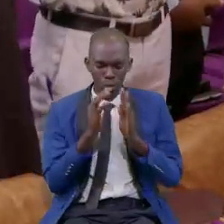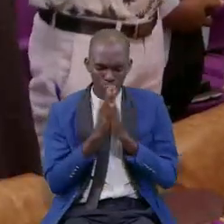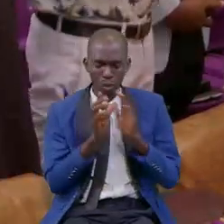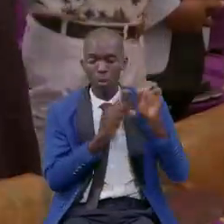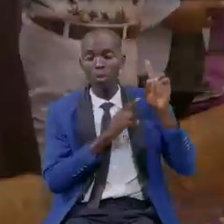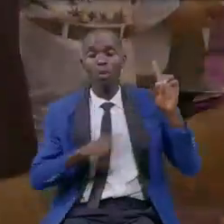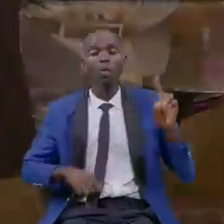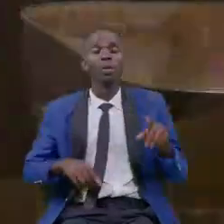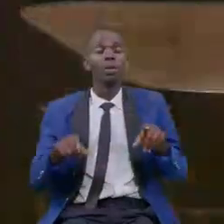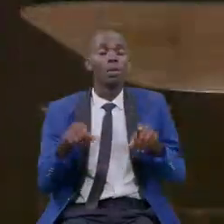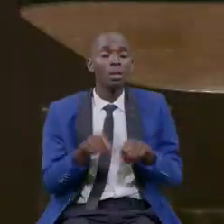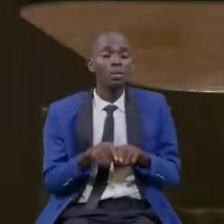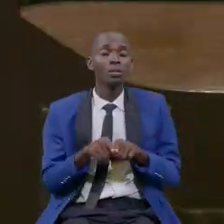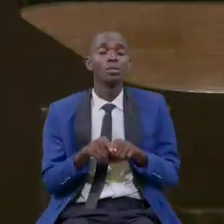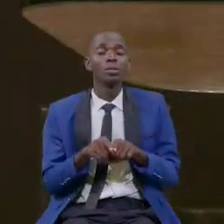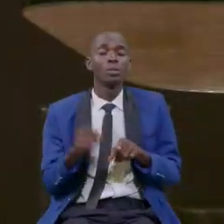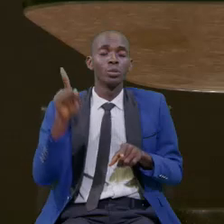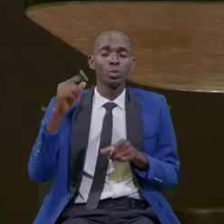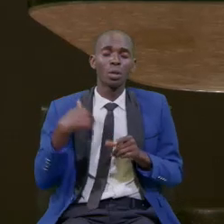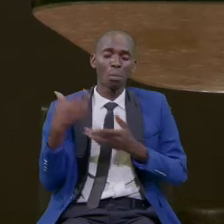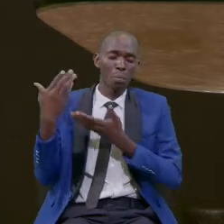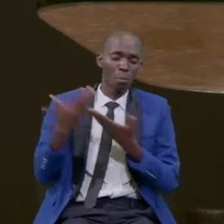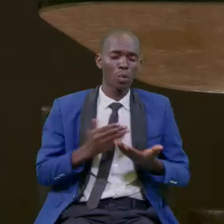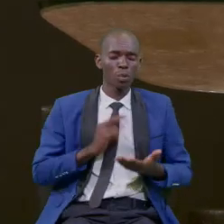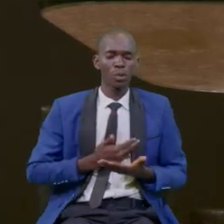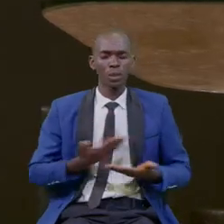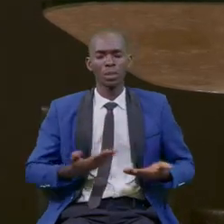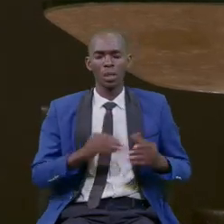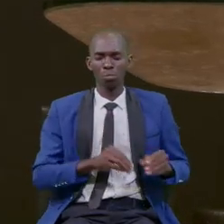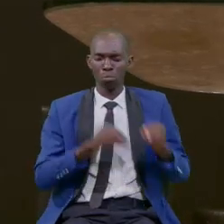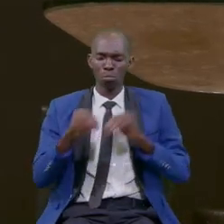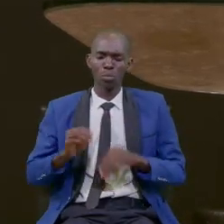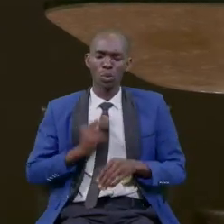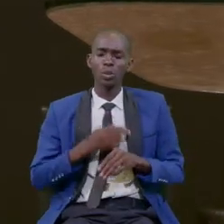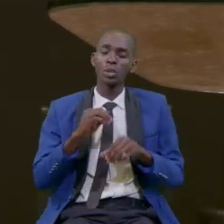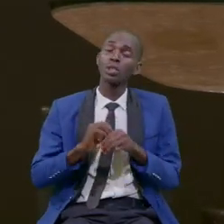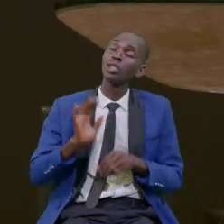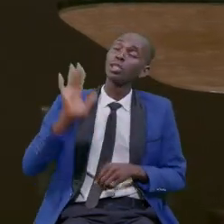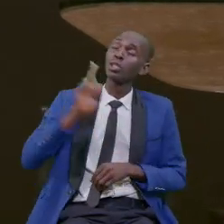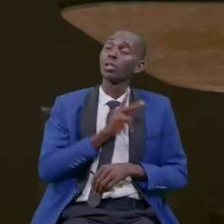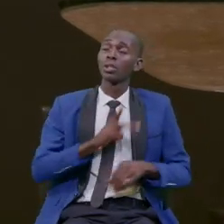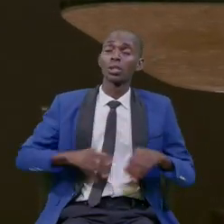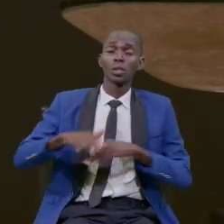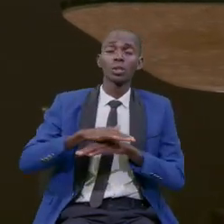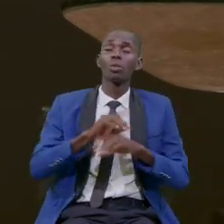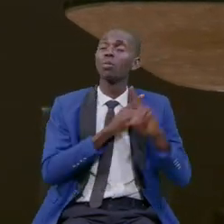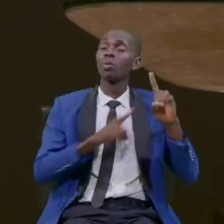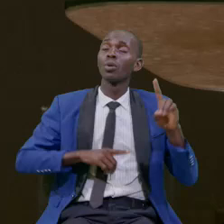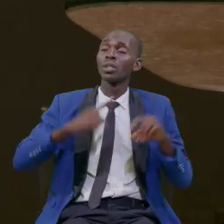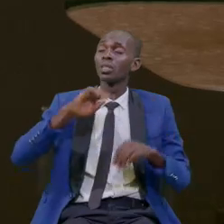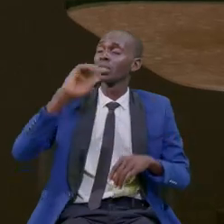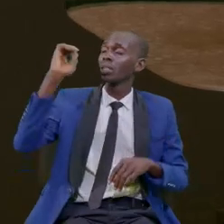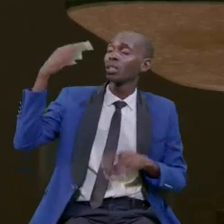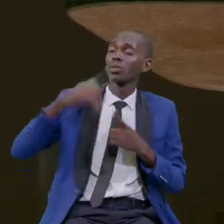you bring us and place us in your kingdom, the grace to continue in your grace,